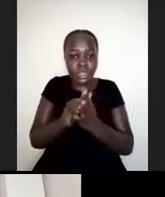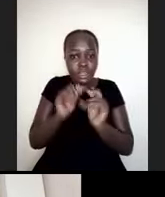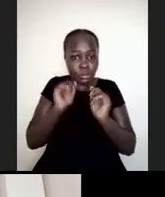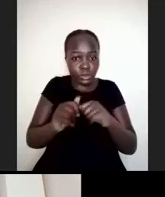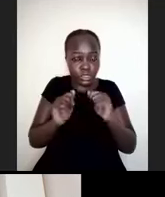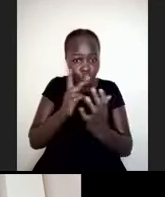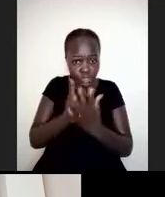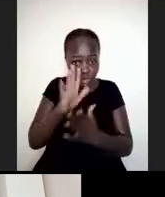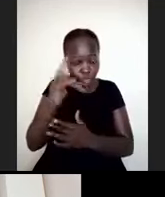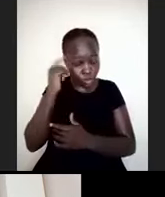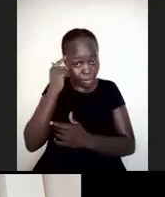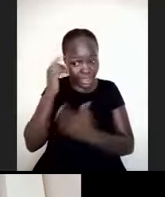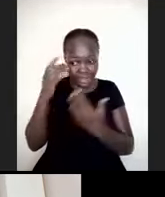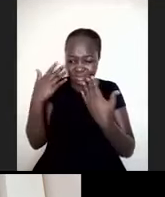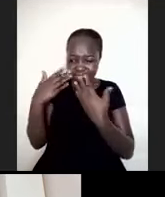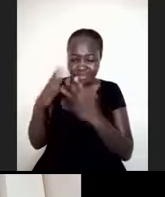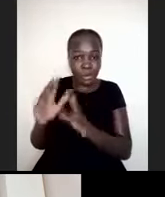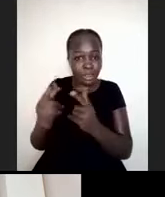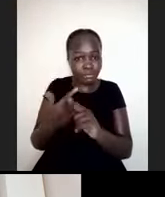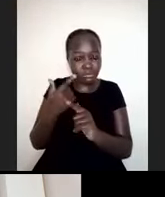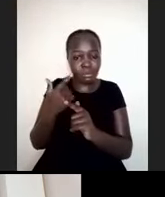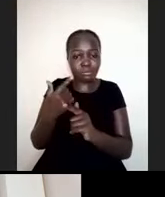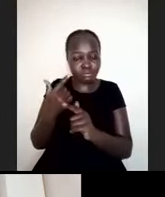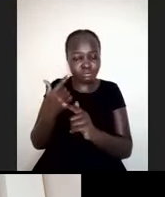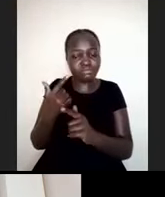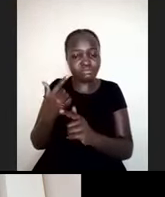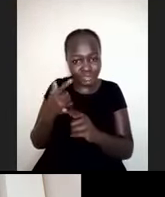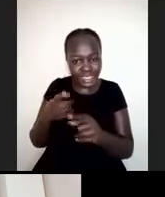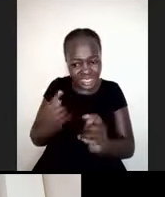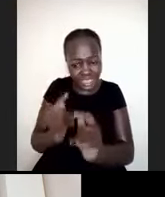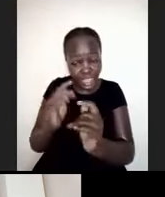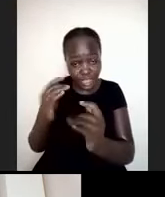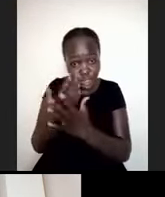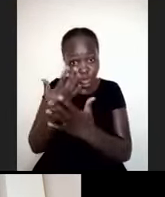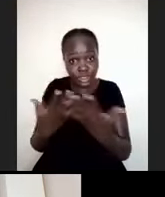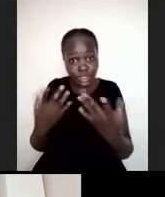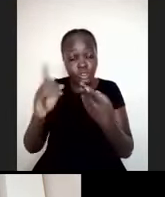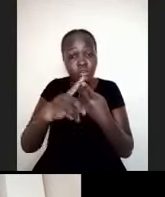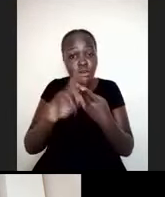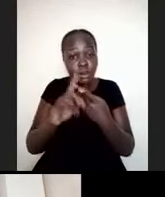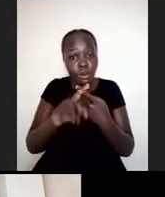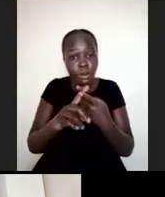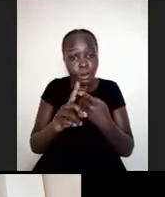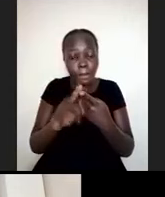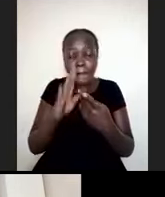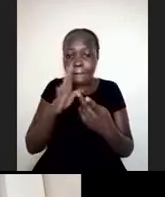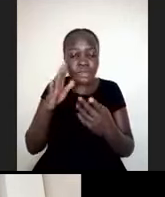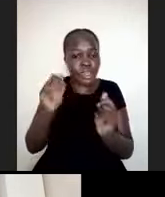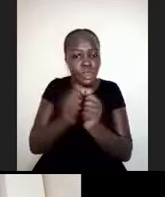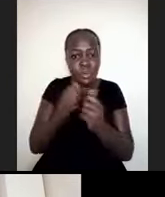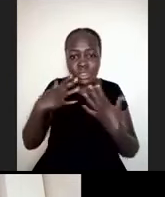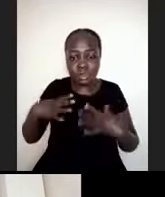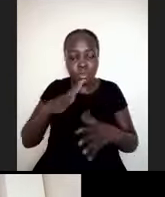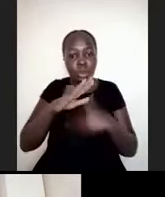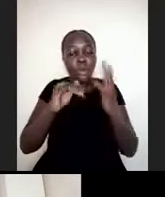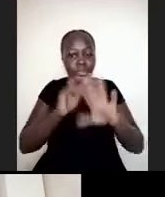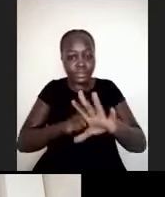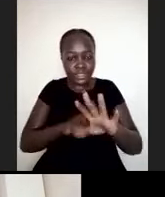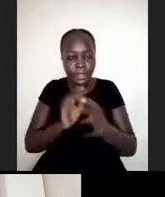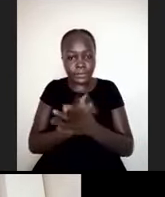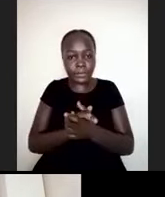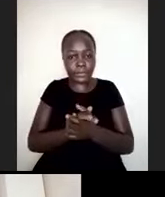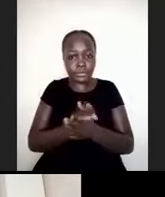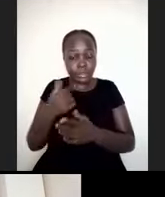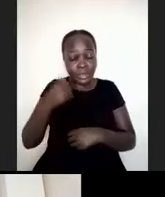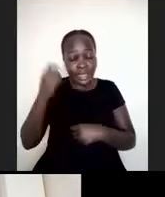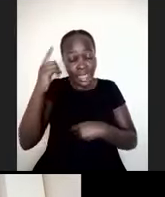your mind away from curiosity. Four, be around people. I realize that this